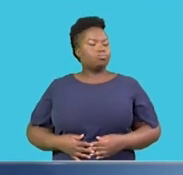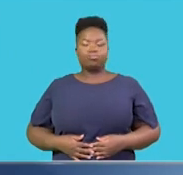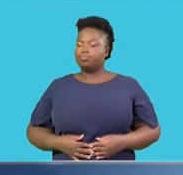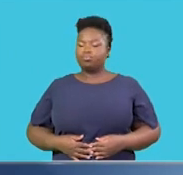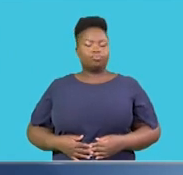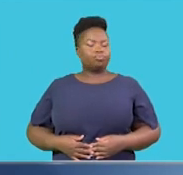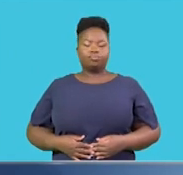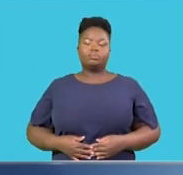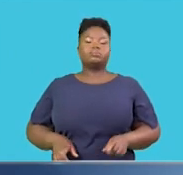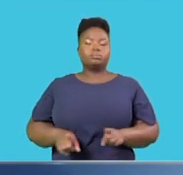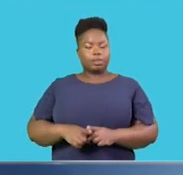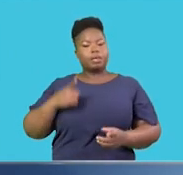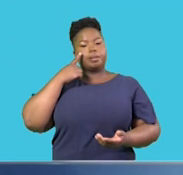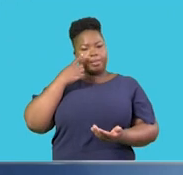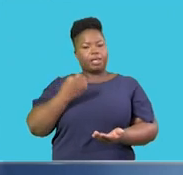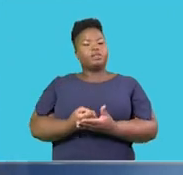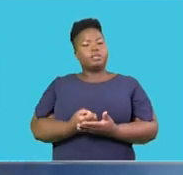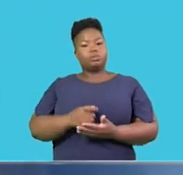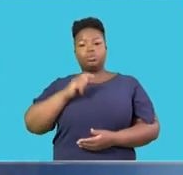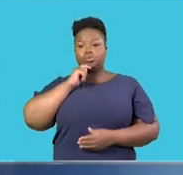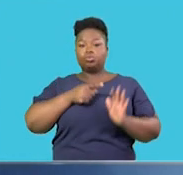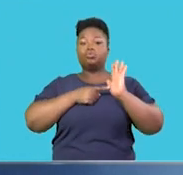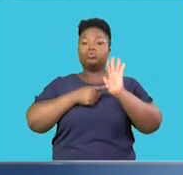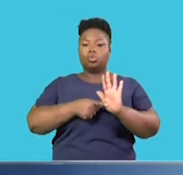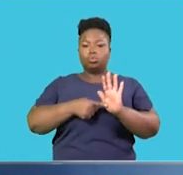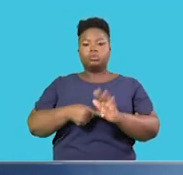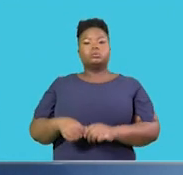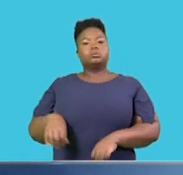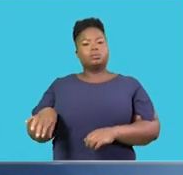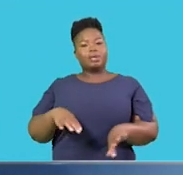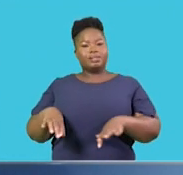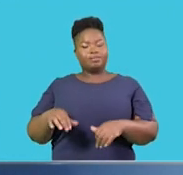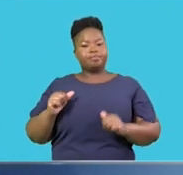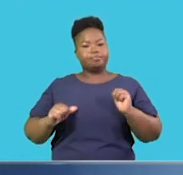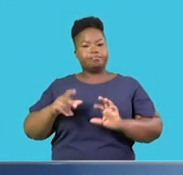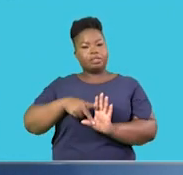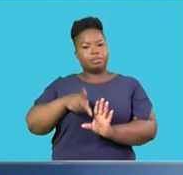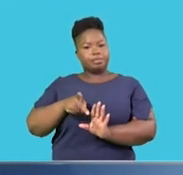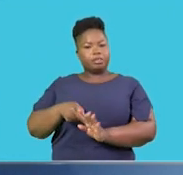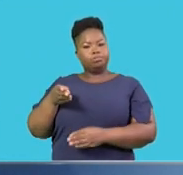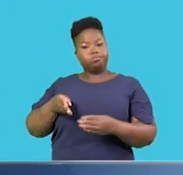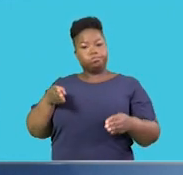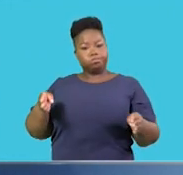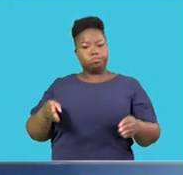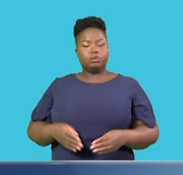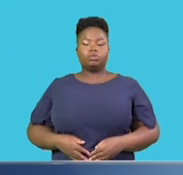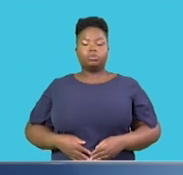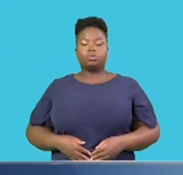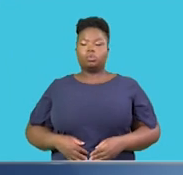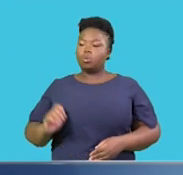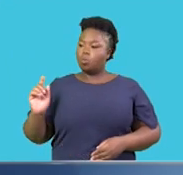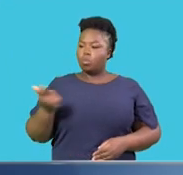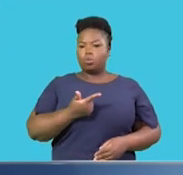compelling evidence of the power of active participation. So our vision is for every school